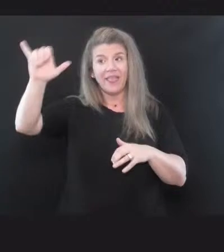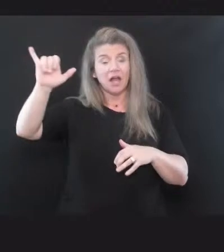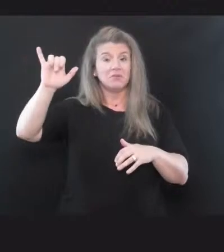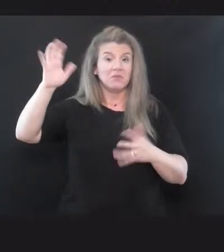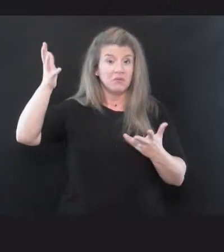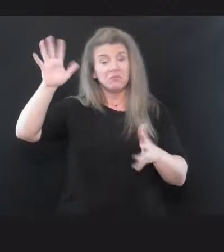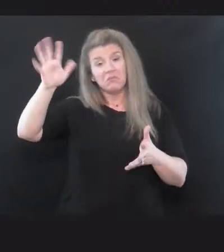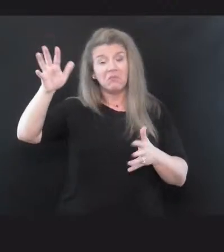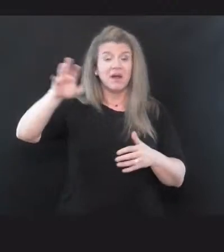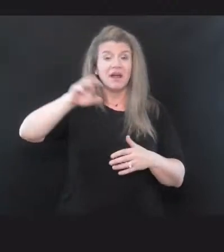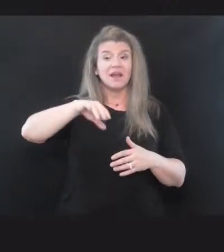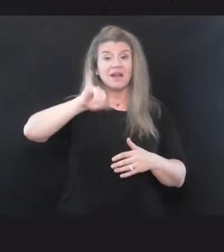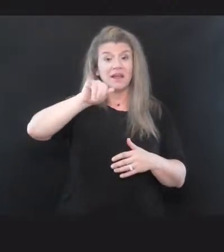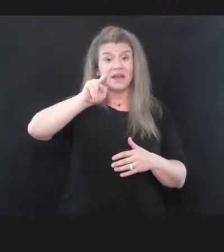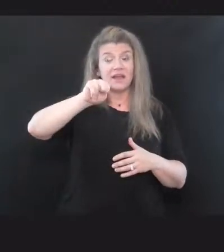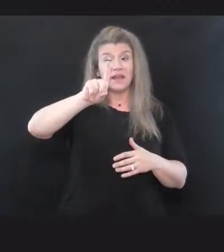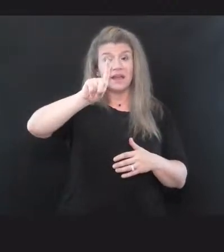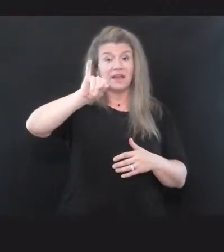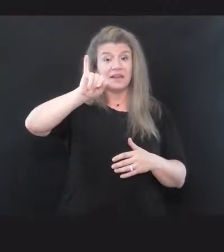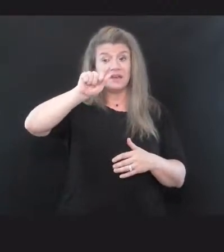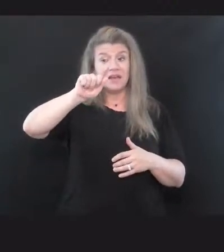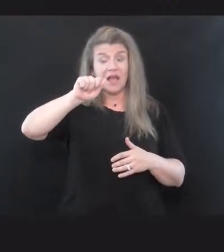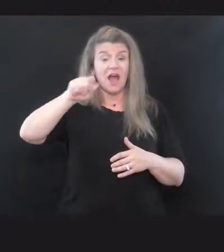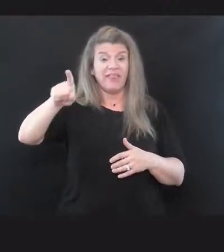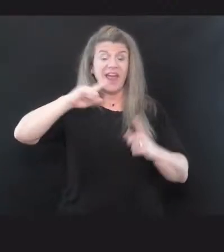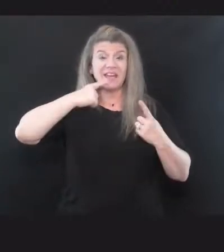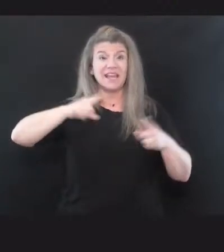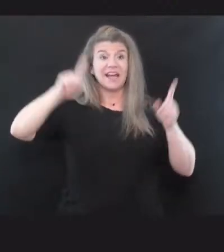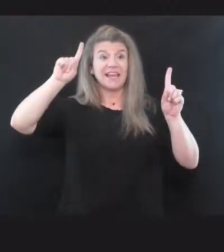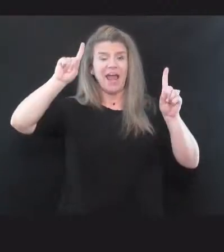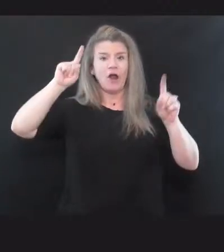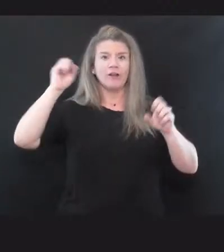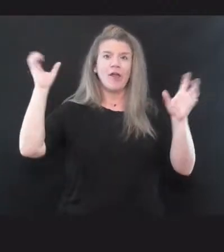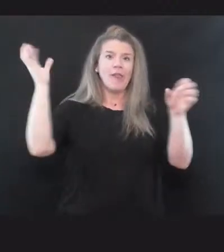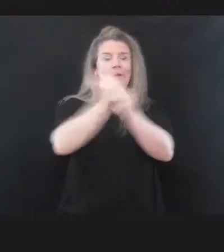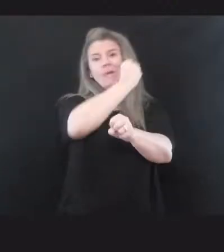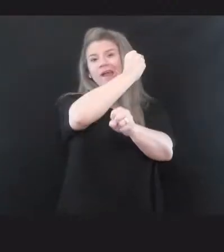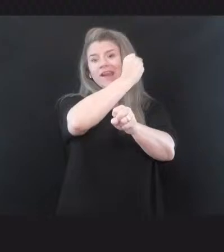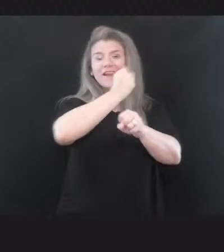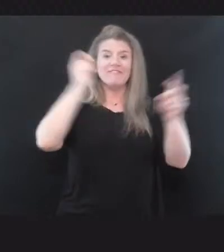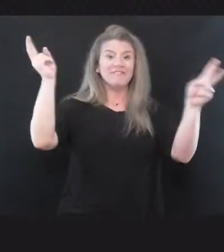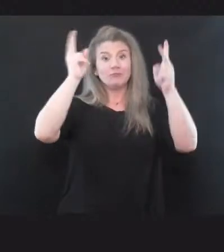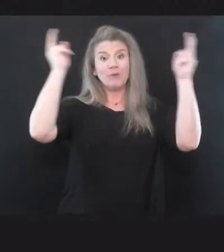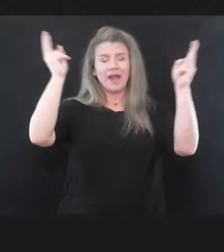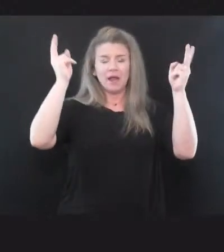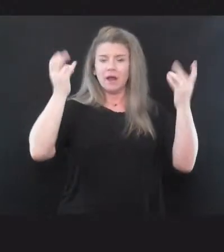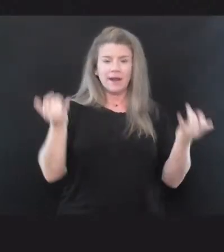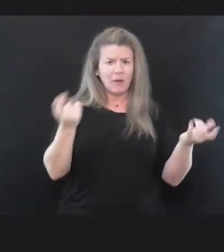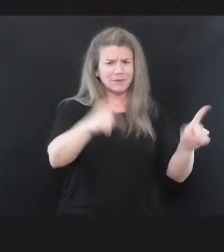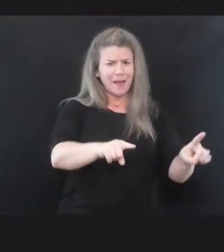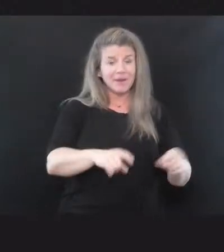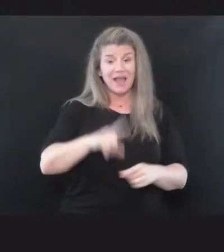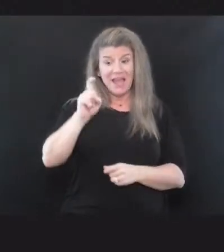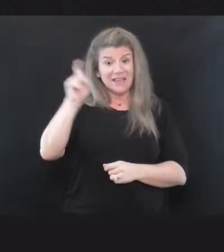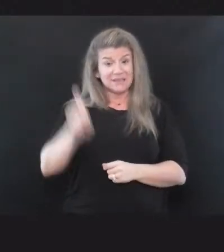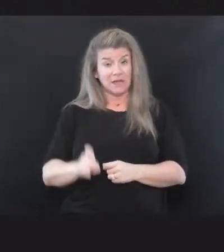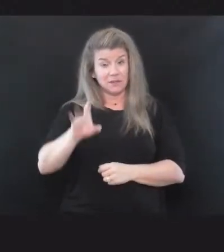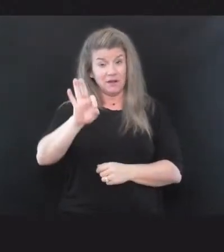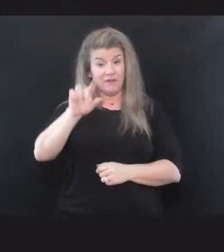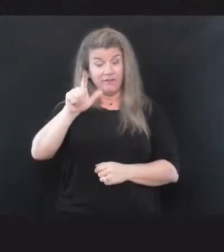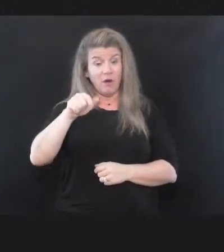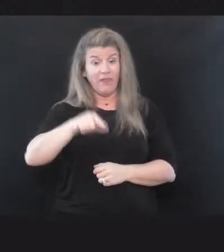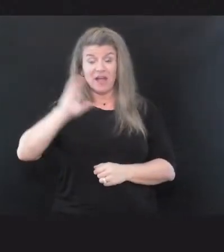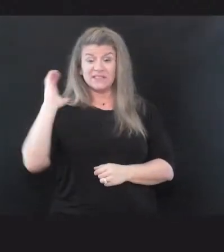well. India declared victory over COVID earlier this year, and now we see what's going on. But Texas and Florida seem to be doing